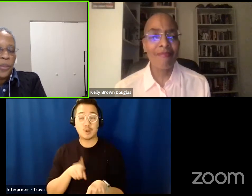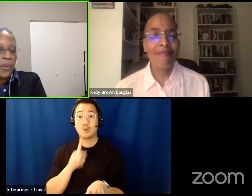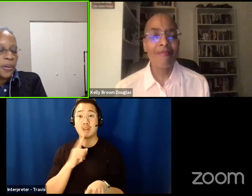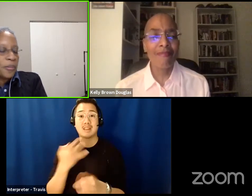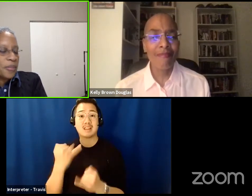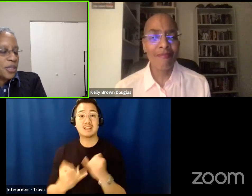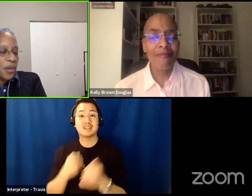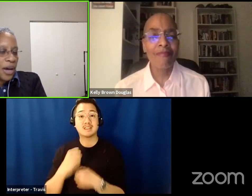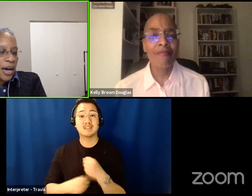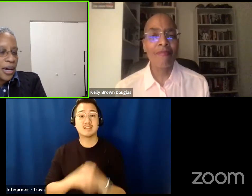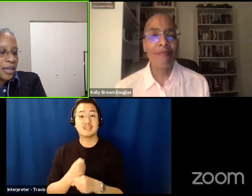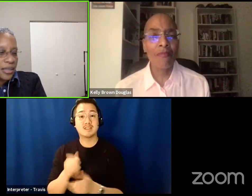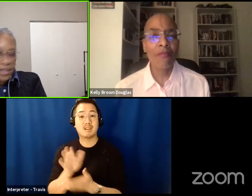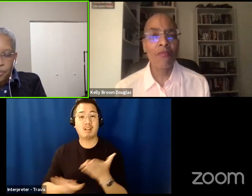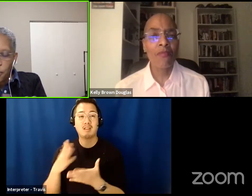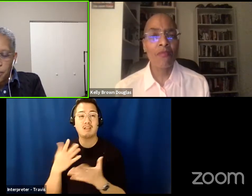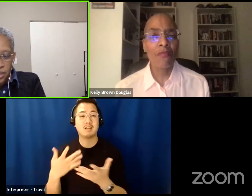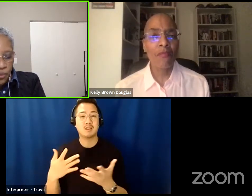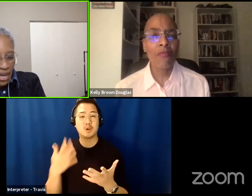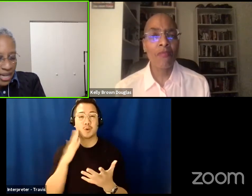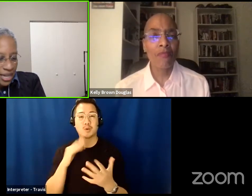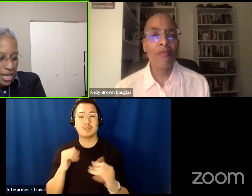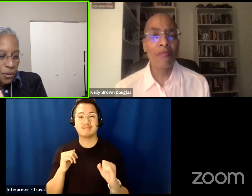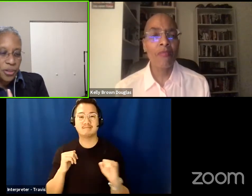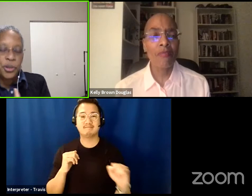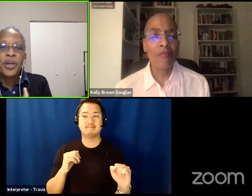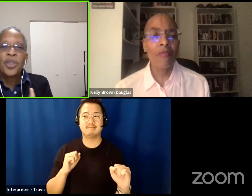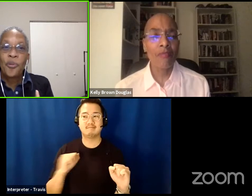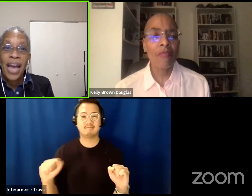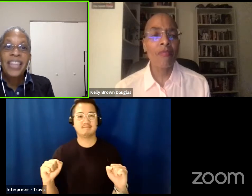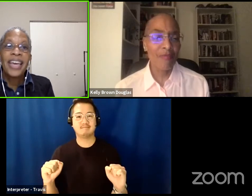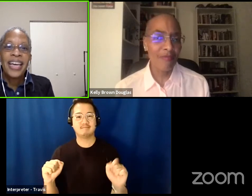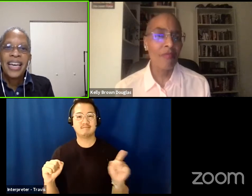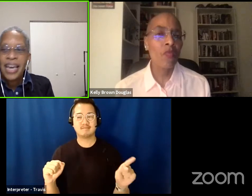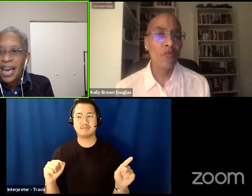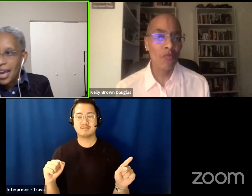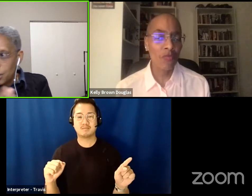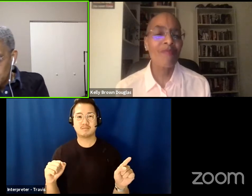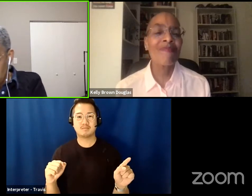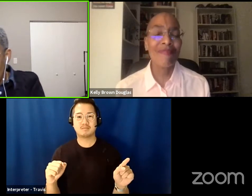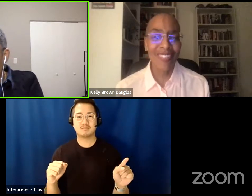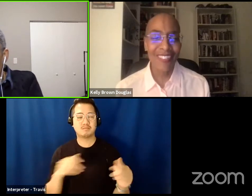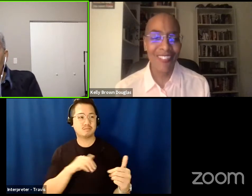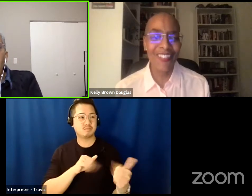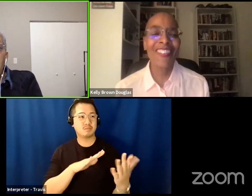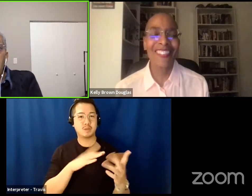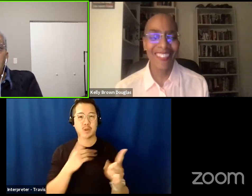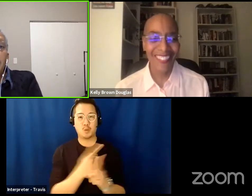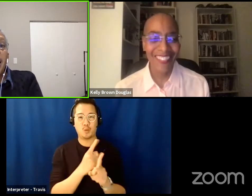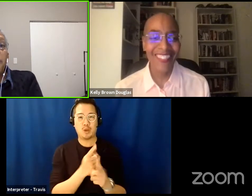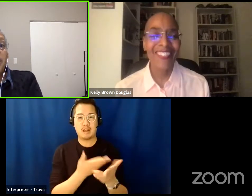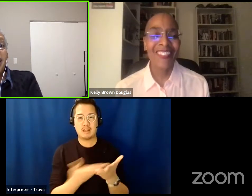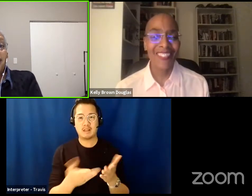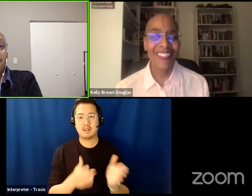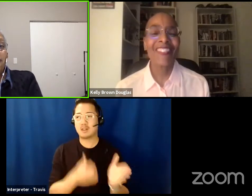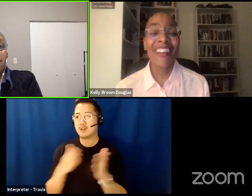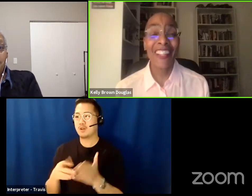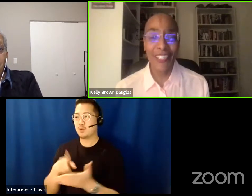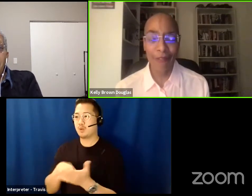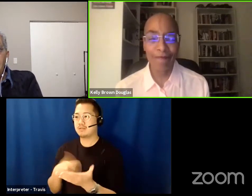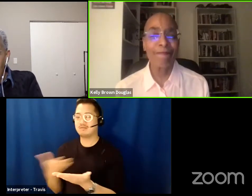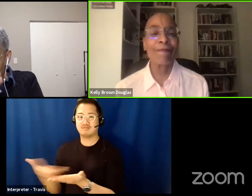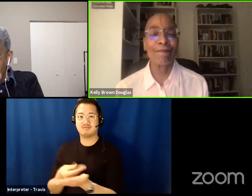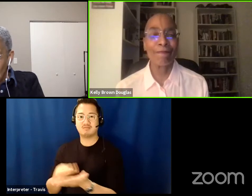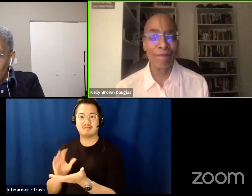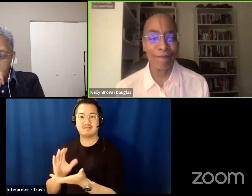and being pulled somewhere between doing the right thing and doing the thing that was gonna make me a lot of money.